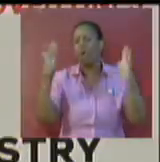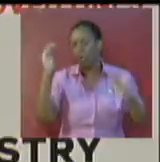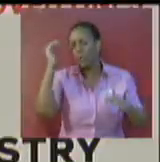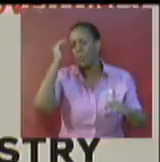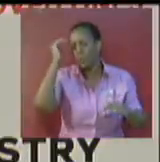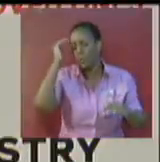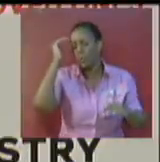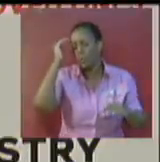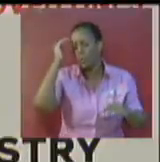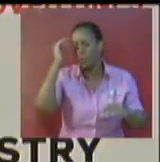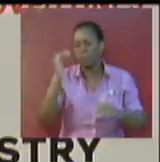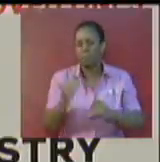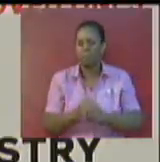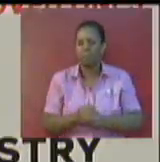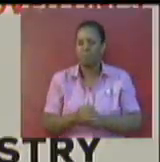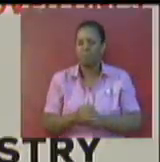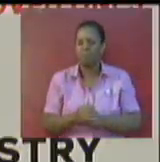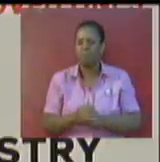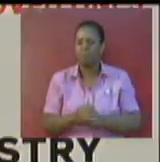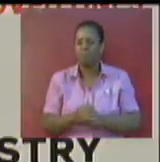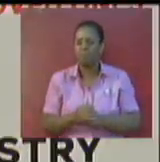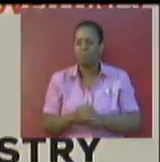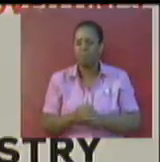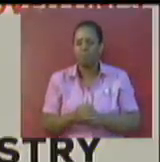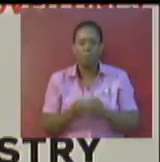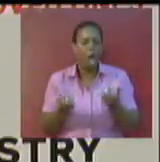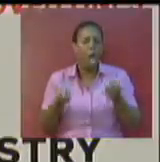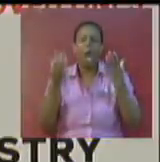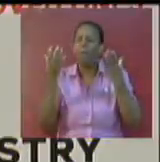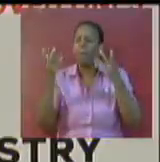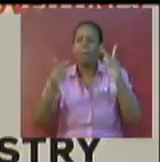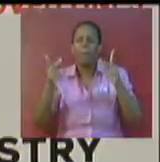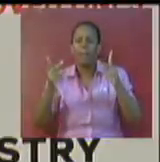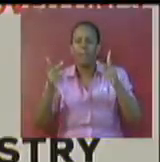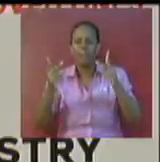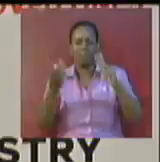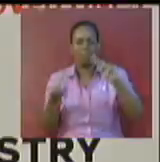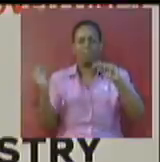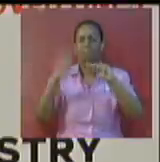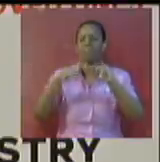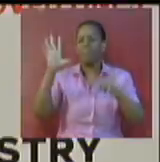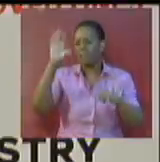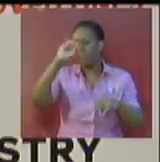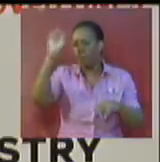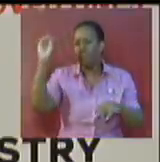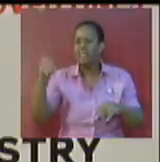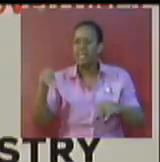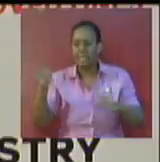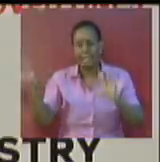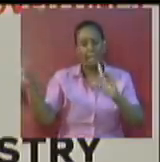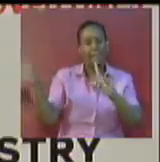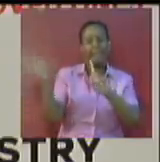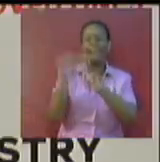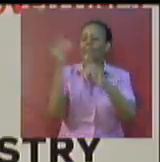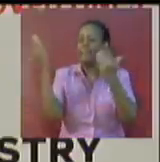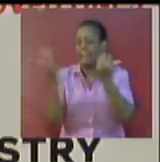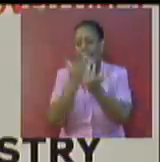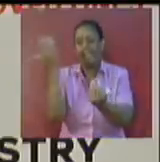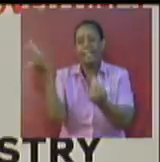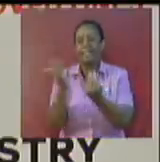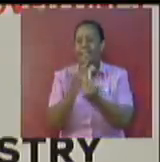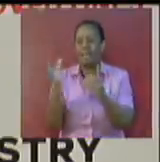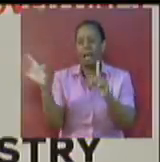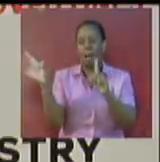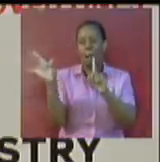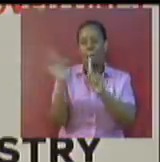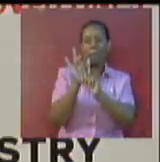the transmissibility is upwards of 50% more than the initial strain of COVID-19. So we anticipated that. As